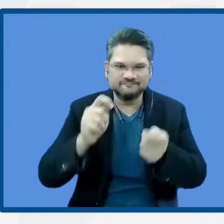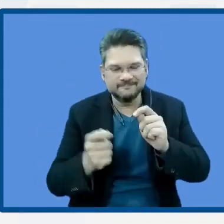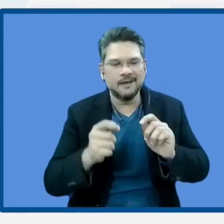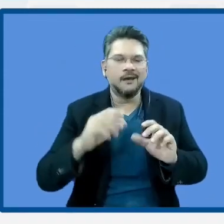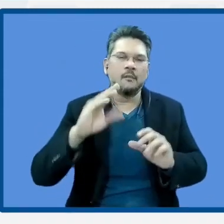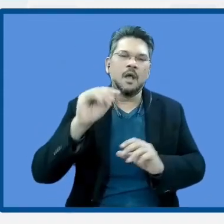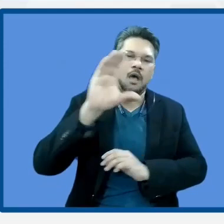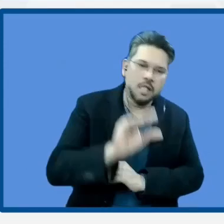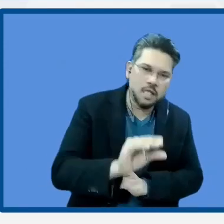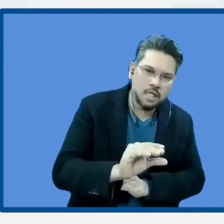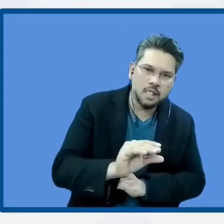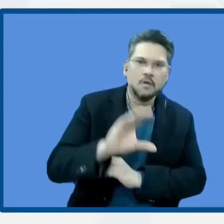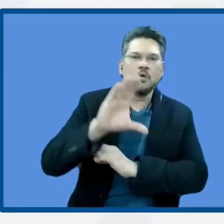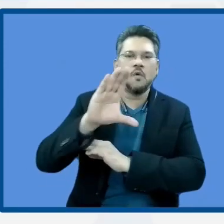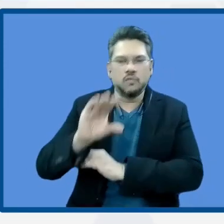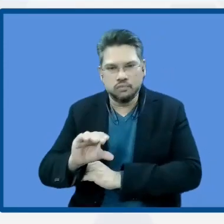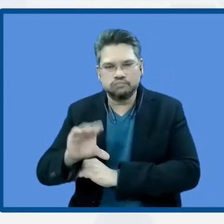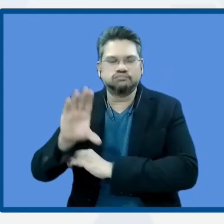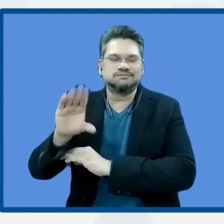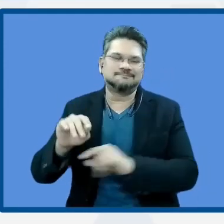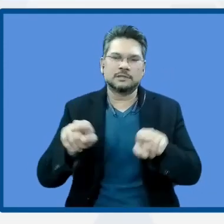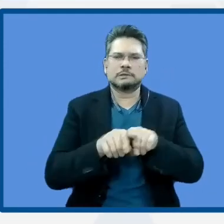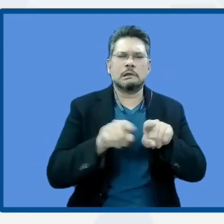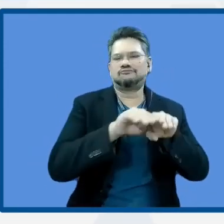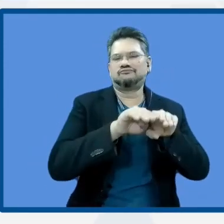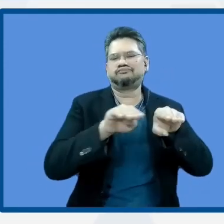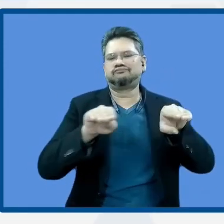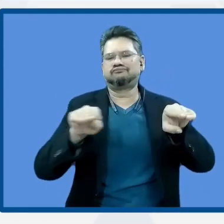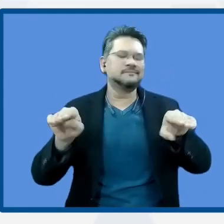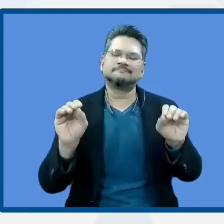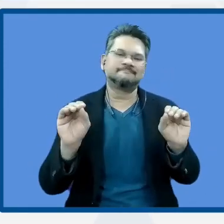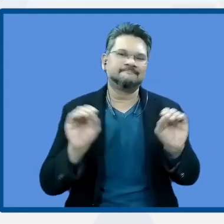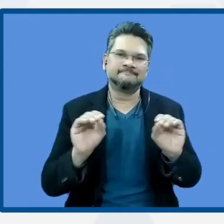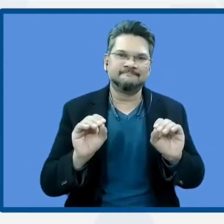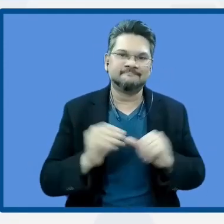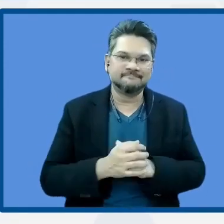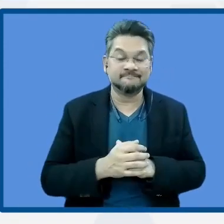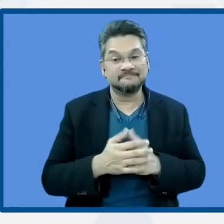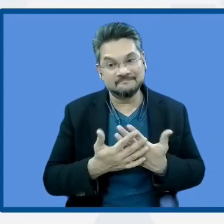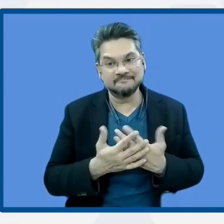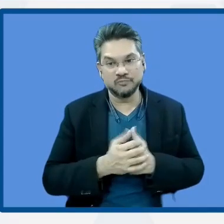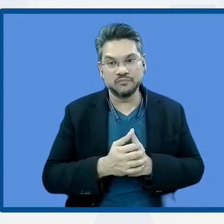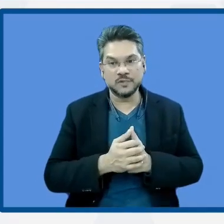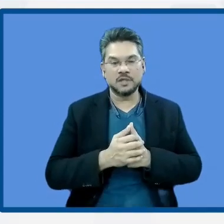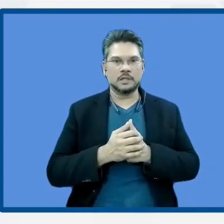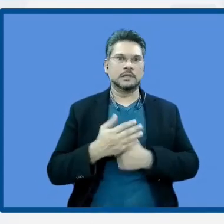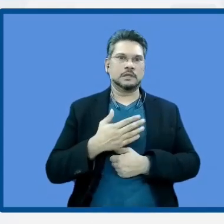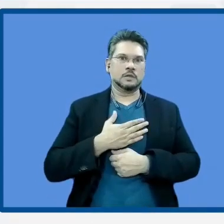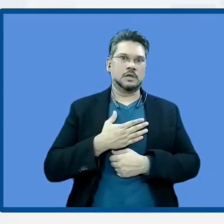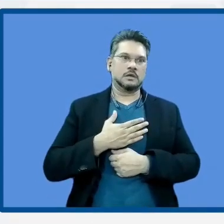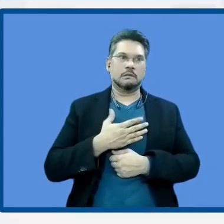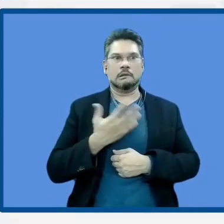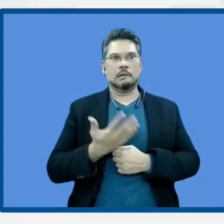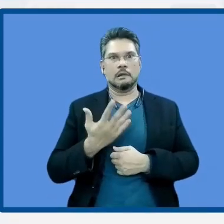the forward advance. So, as I say, even though we had consistent policies in